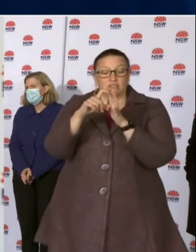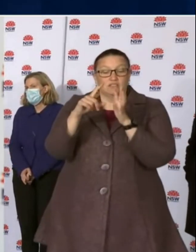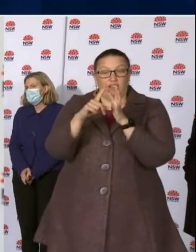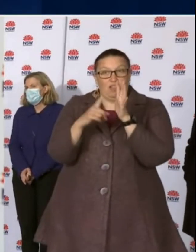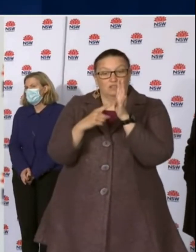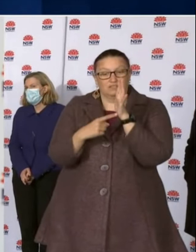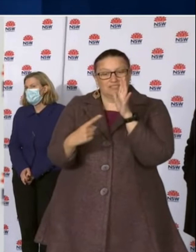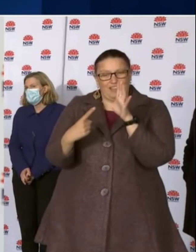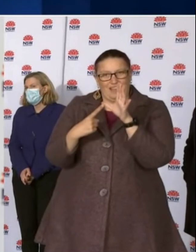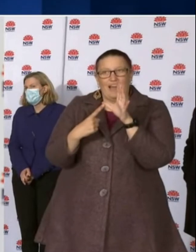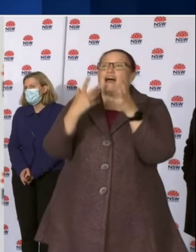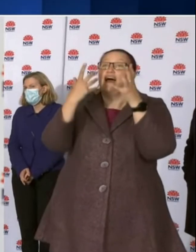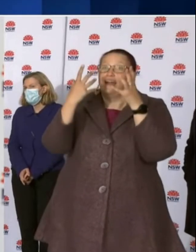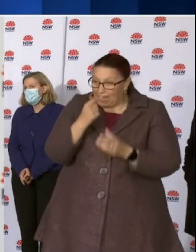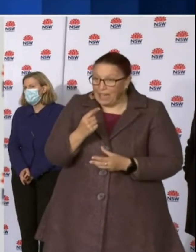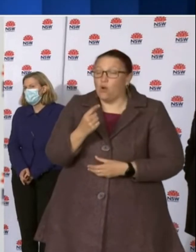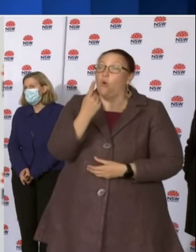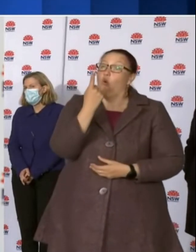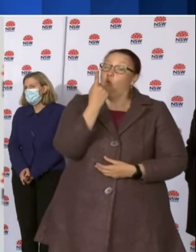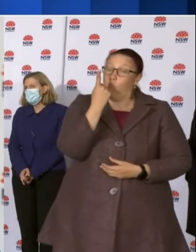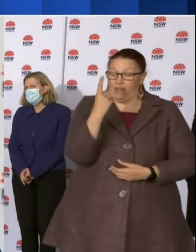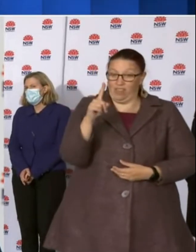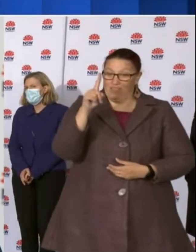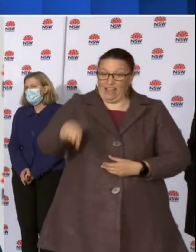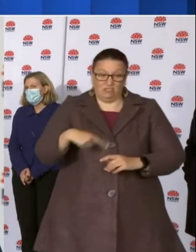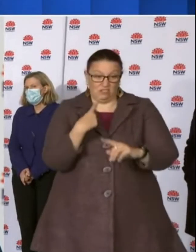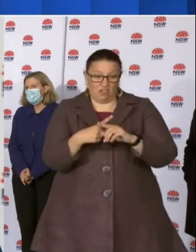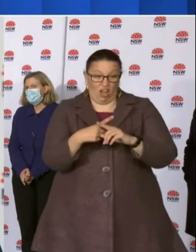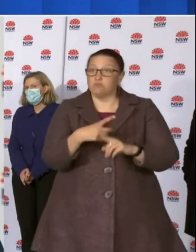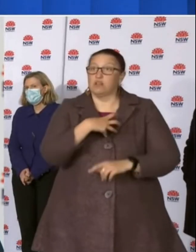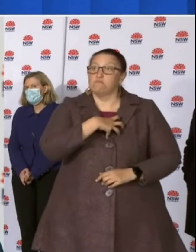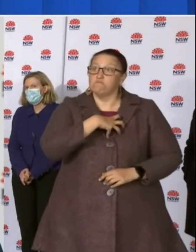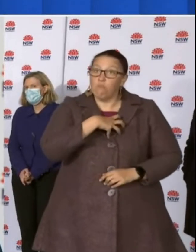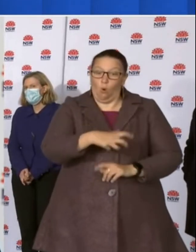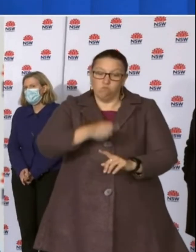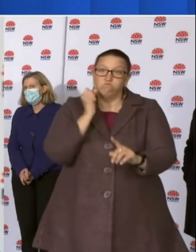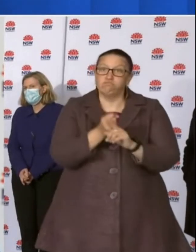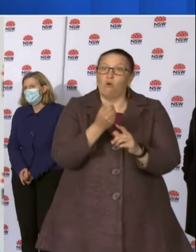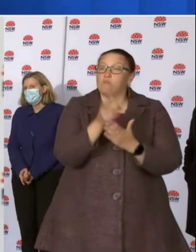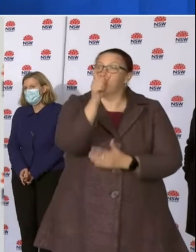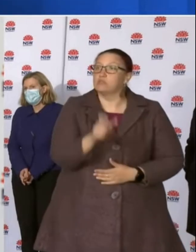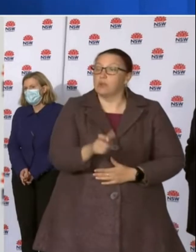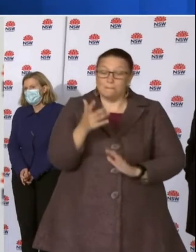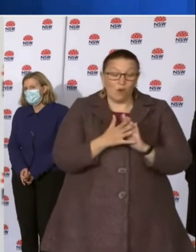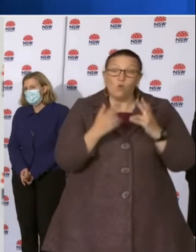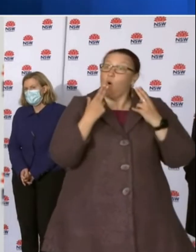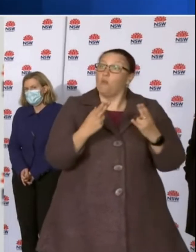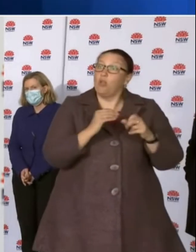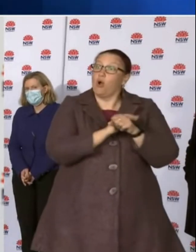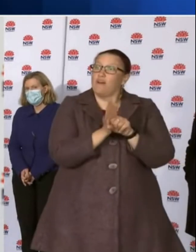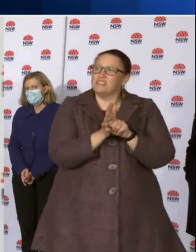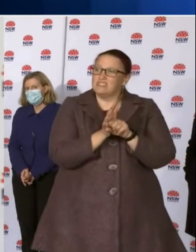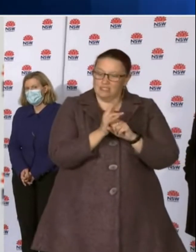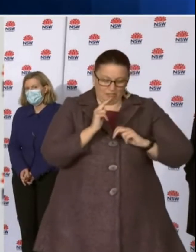variant can have up to 1,000 times the viral load in somebody's body, as opposed to